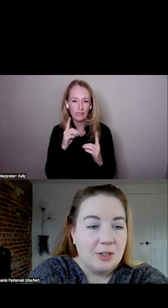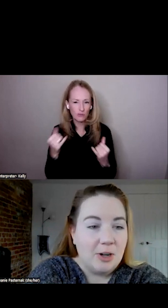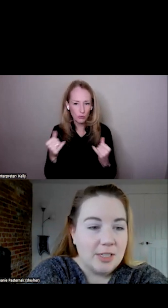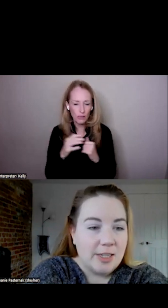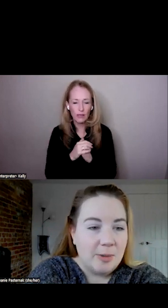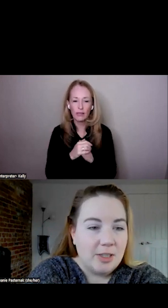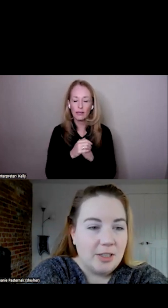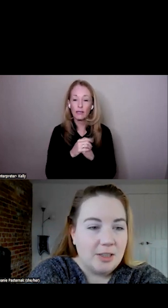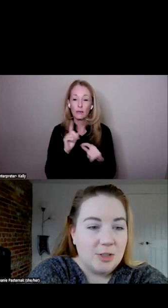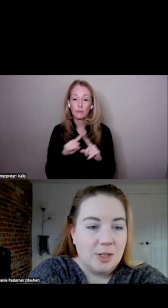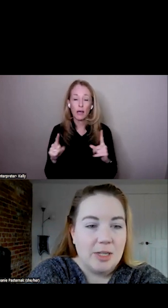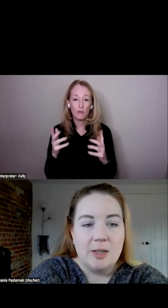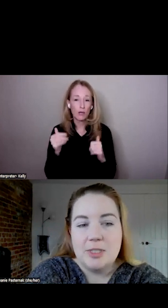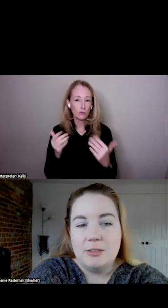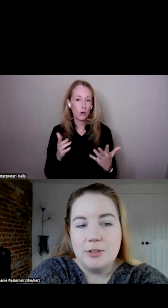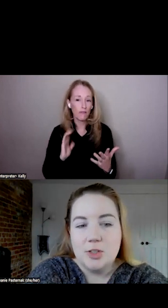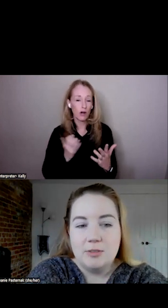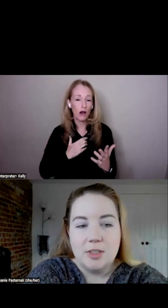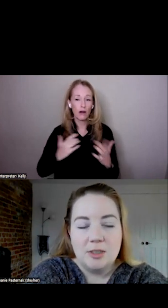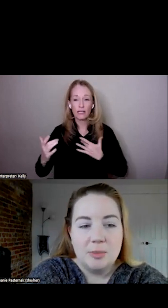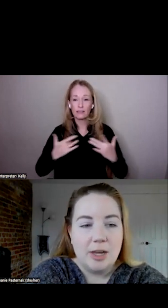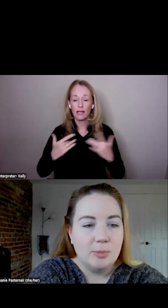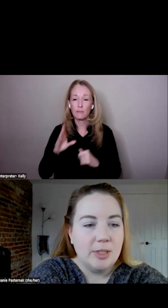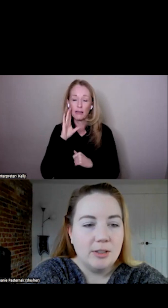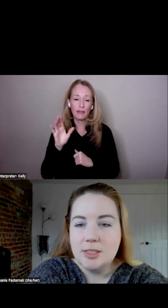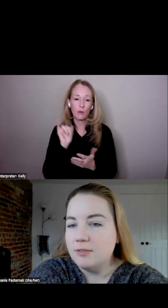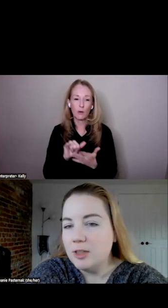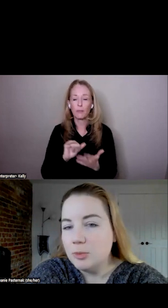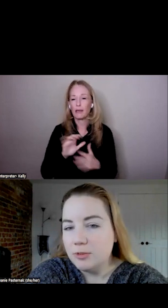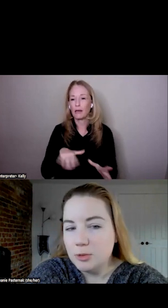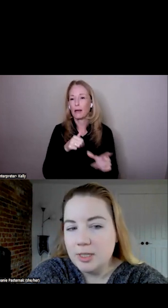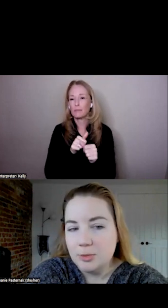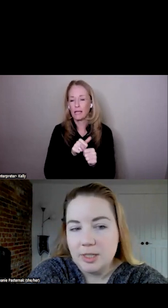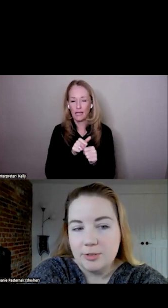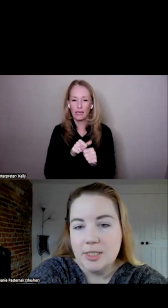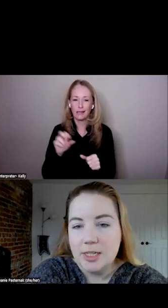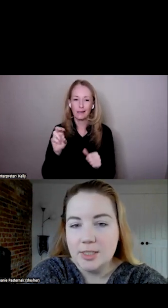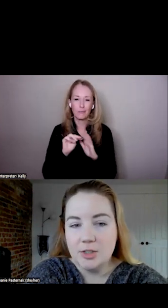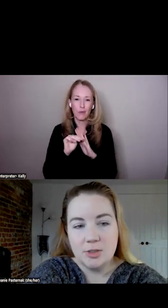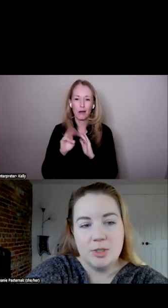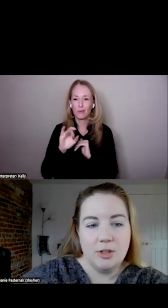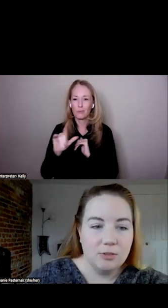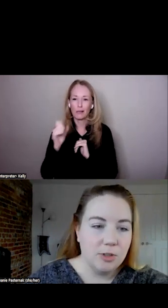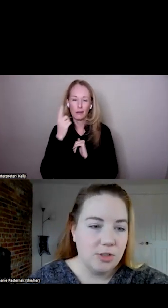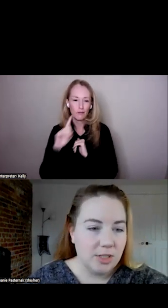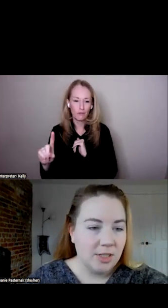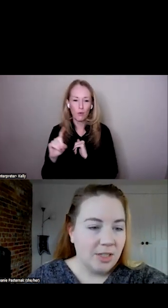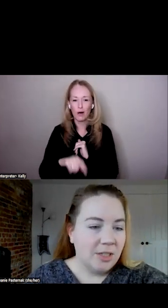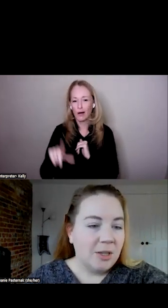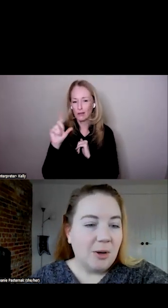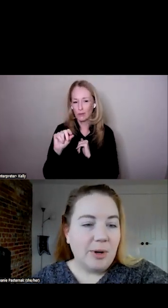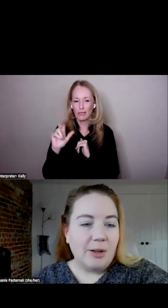our excitement that there's going to be an updated version of the model bill that's available for 2023 state sessions, which are of course